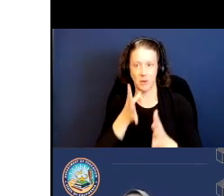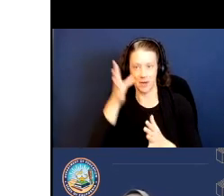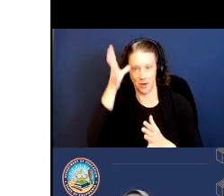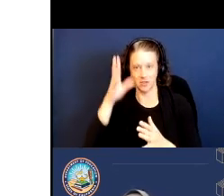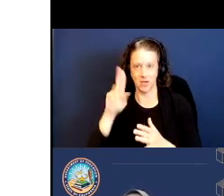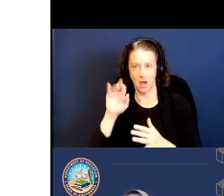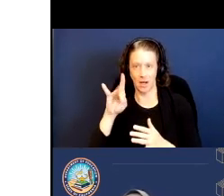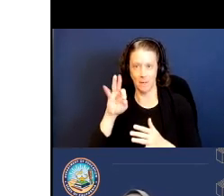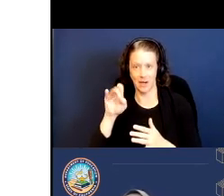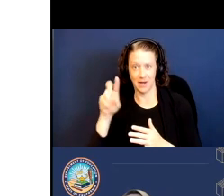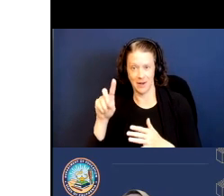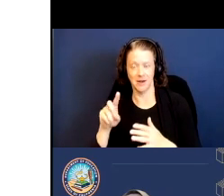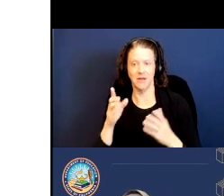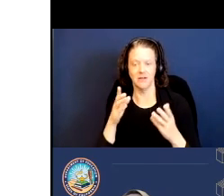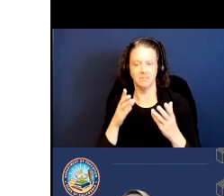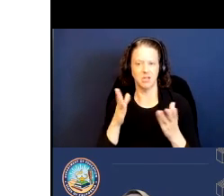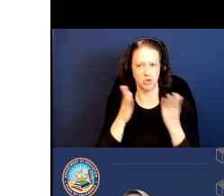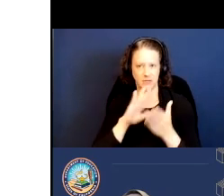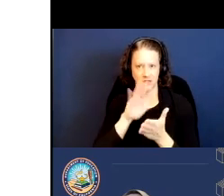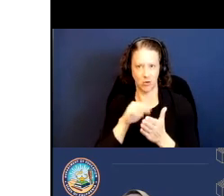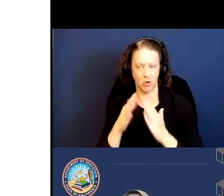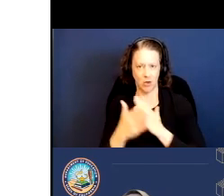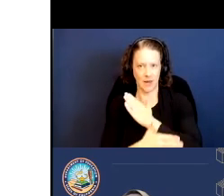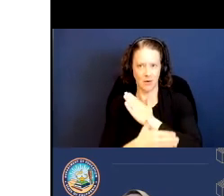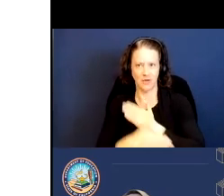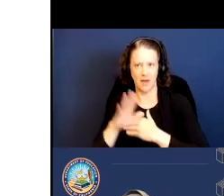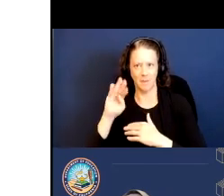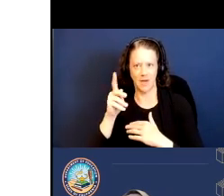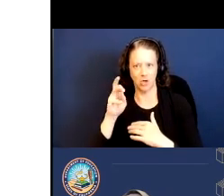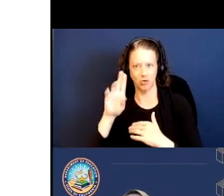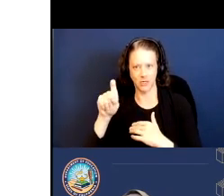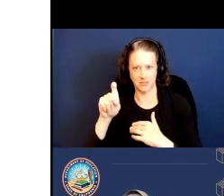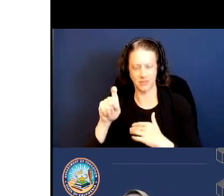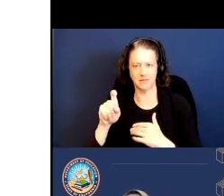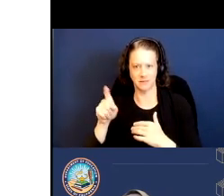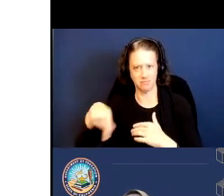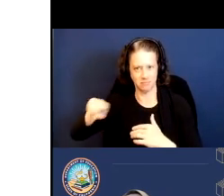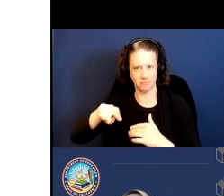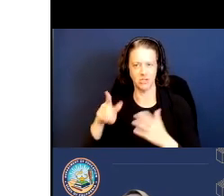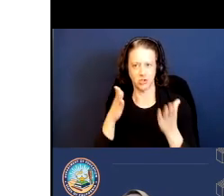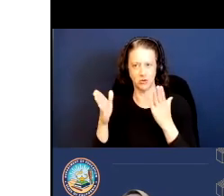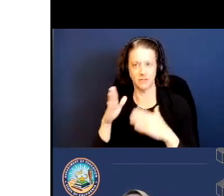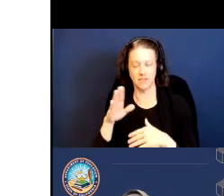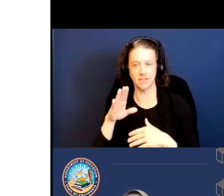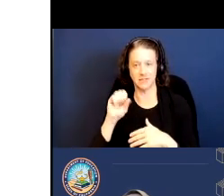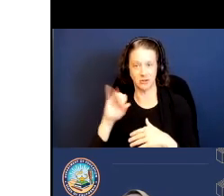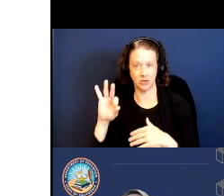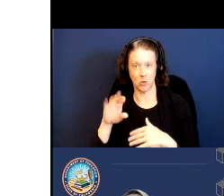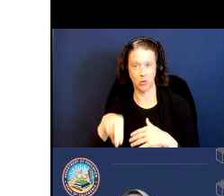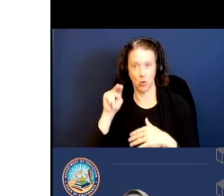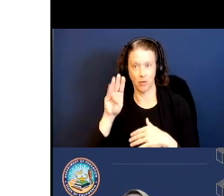there. Matrix Parent Network and Resource Center serves the San Francisco North Bay and